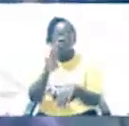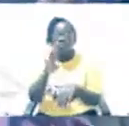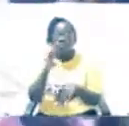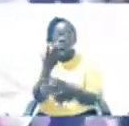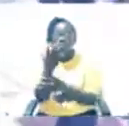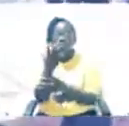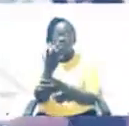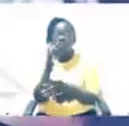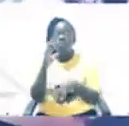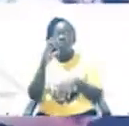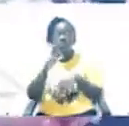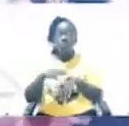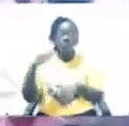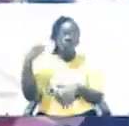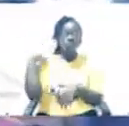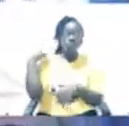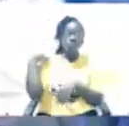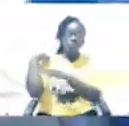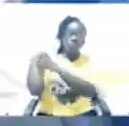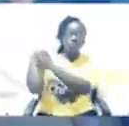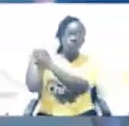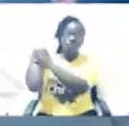Especially those of you who are the gospel heralds.